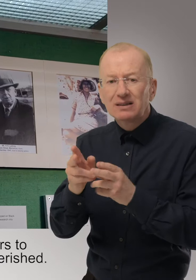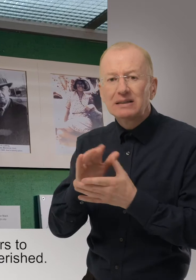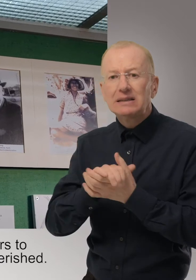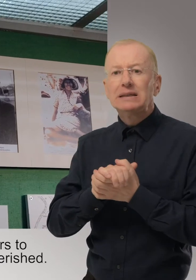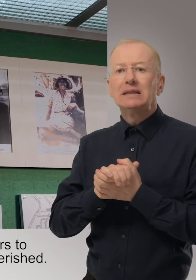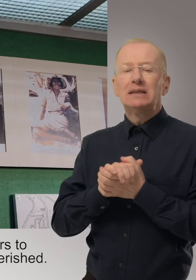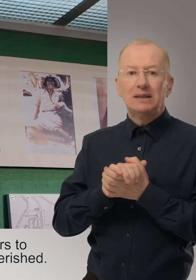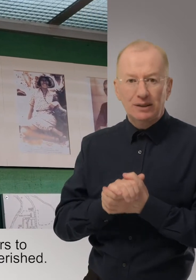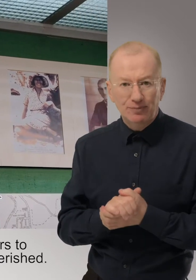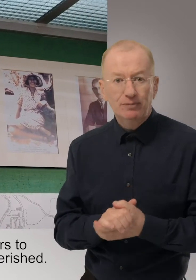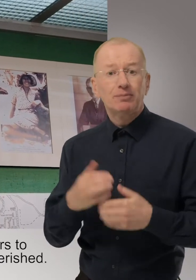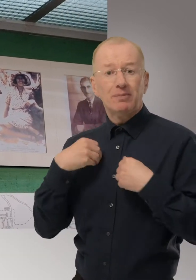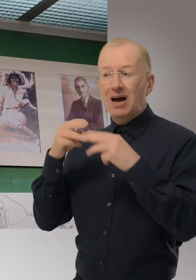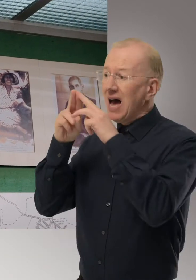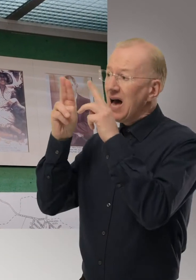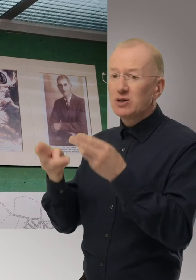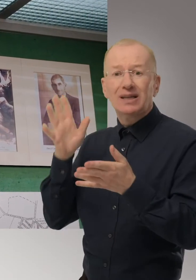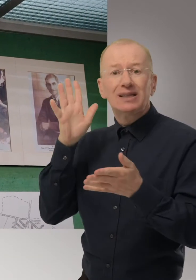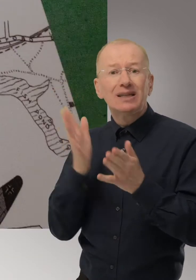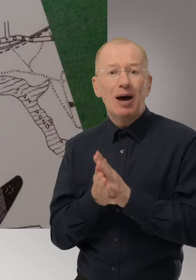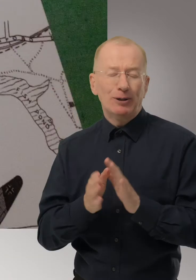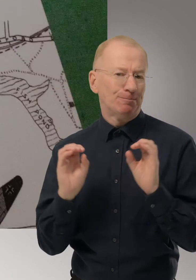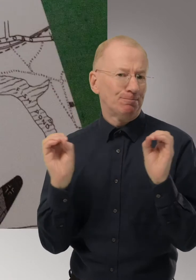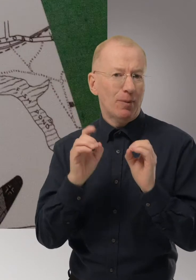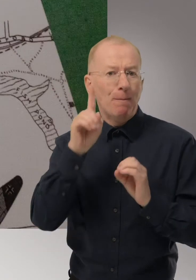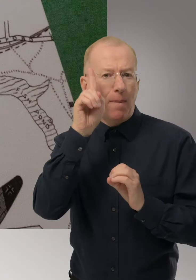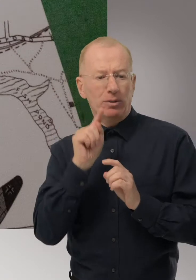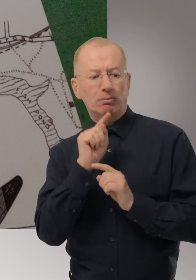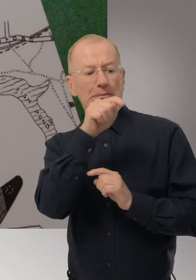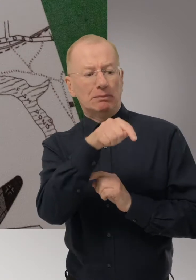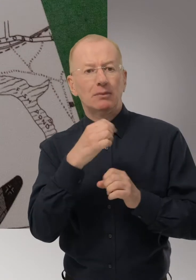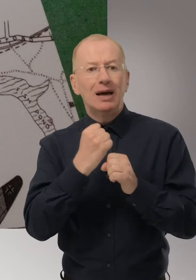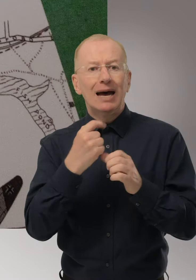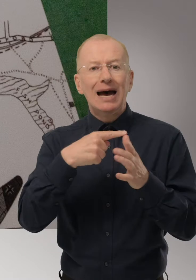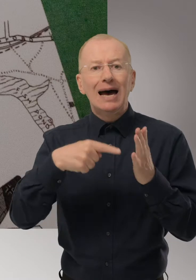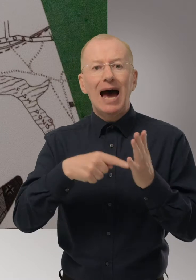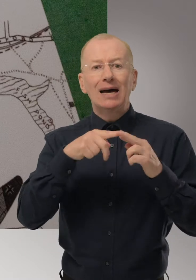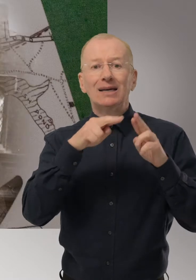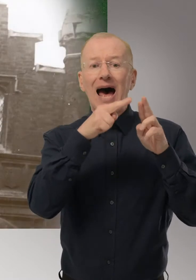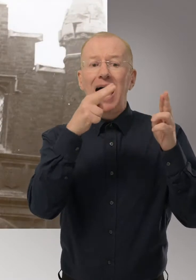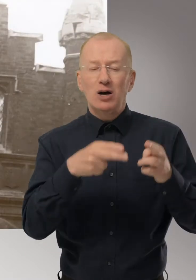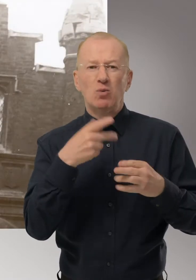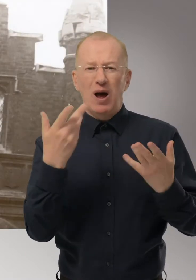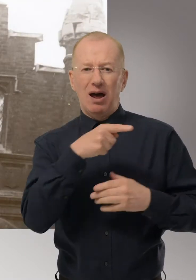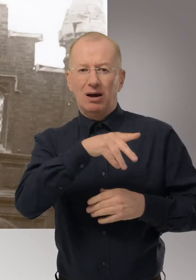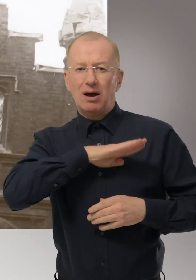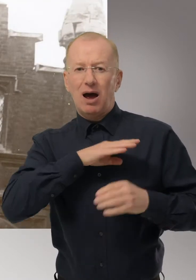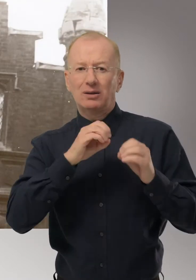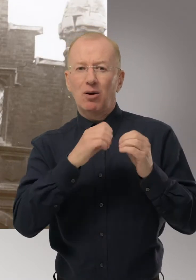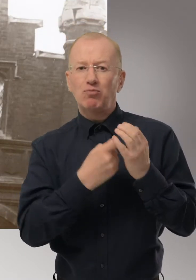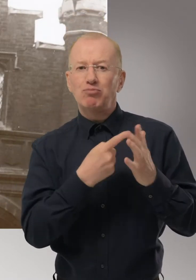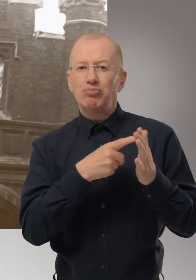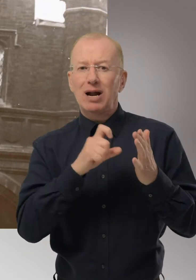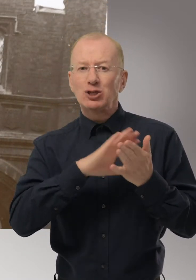the faces of those who sadly perished. My manor house escaped aside from a few cracks, but the gatehouse to